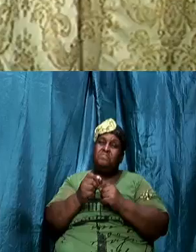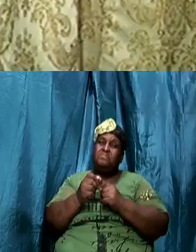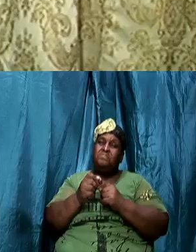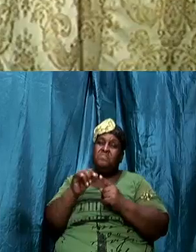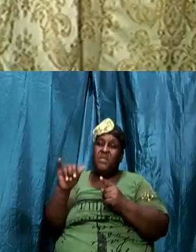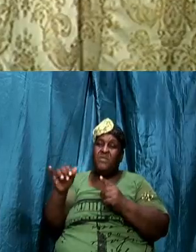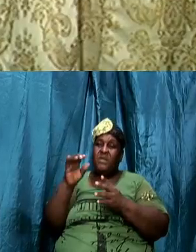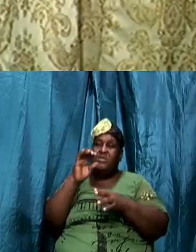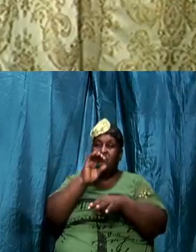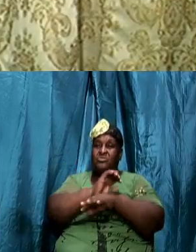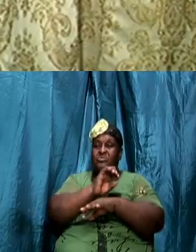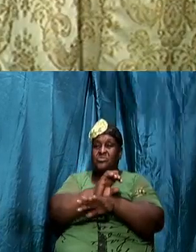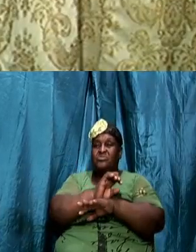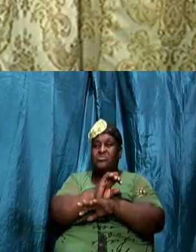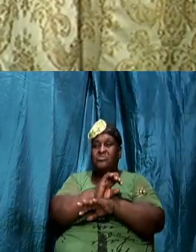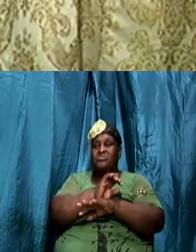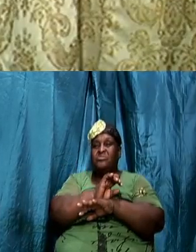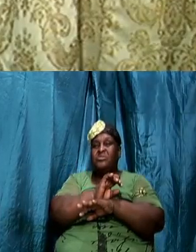That church, notice,